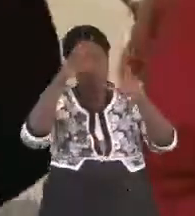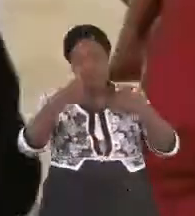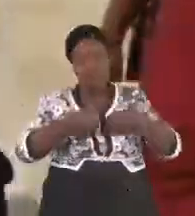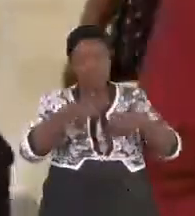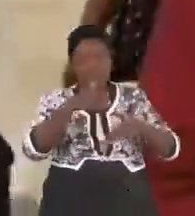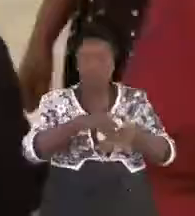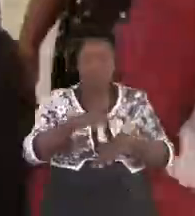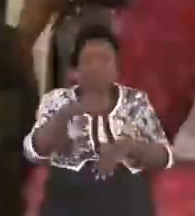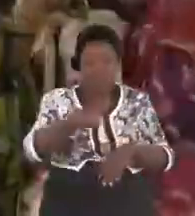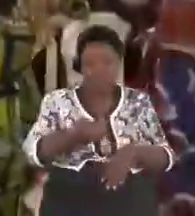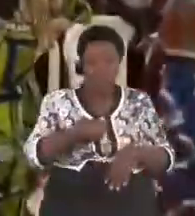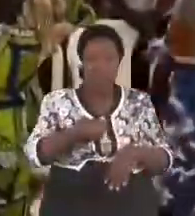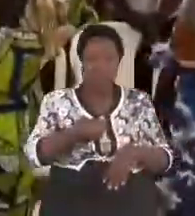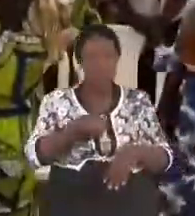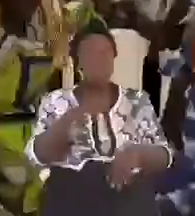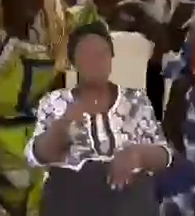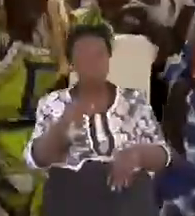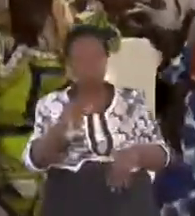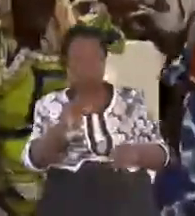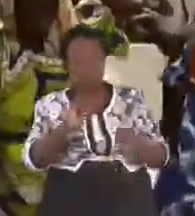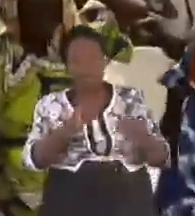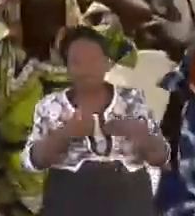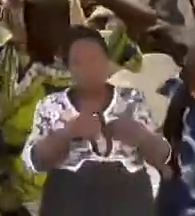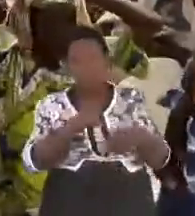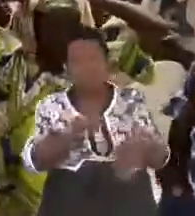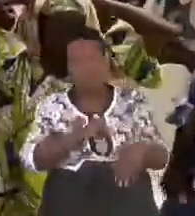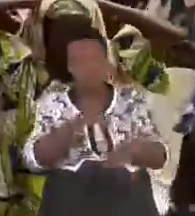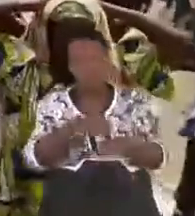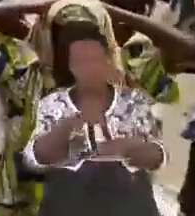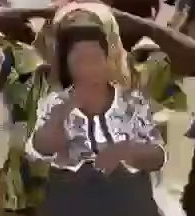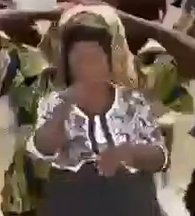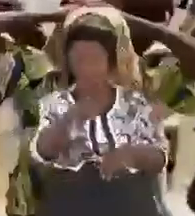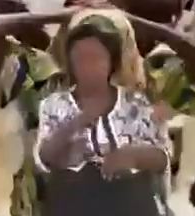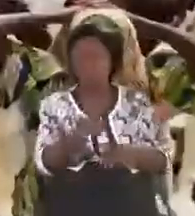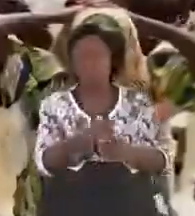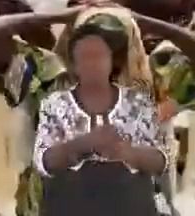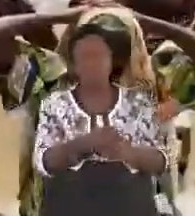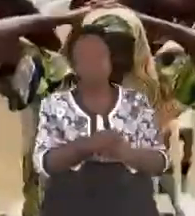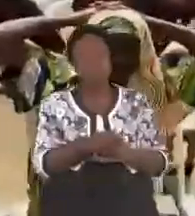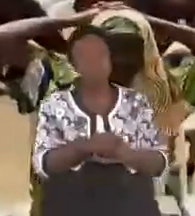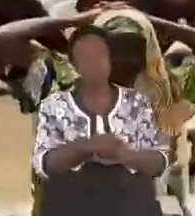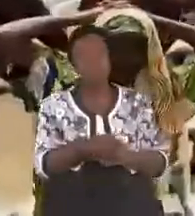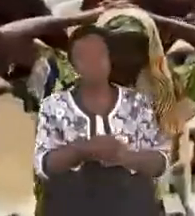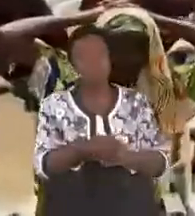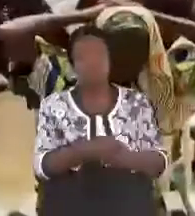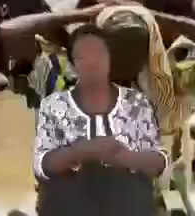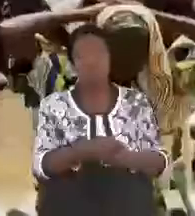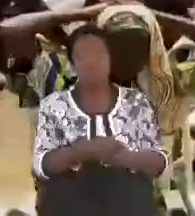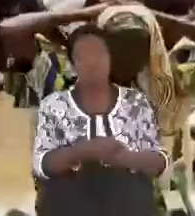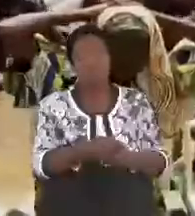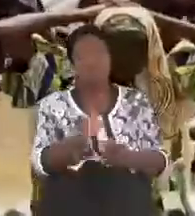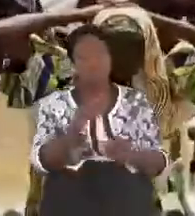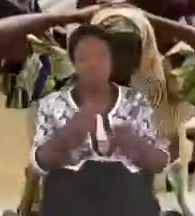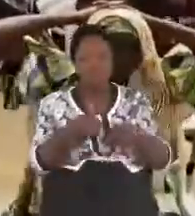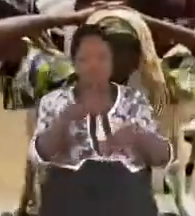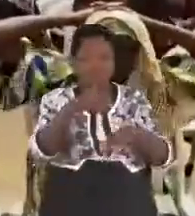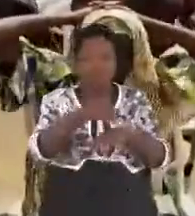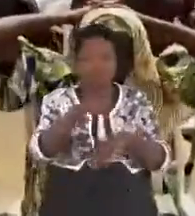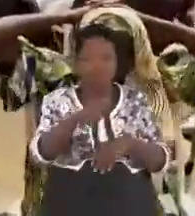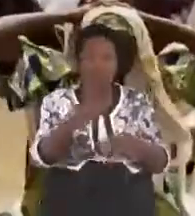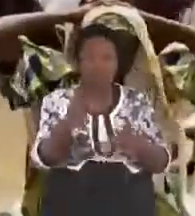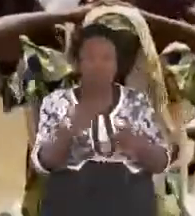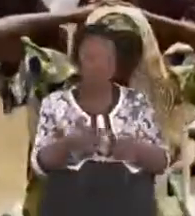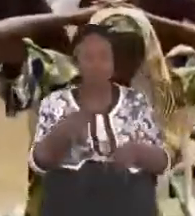so have I sent you. He has sought you, the seeker,